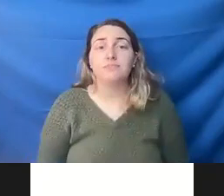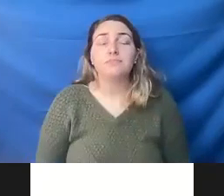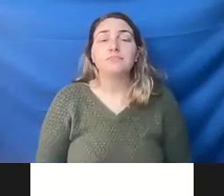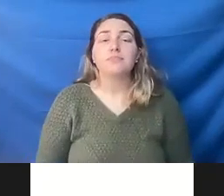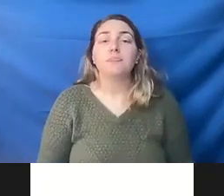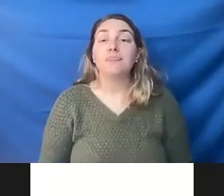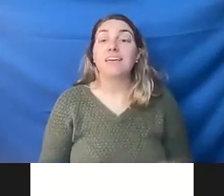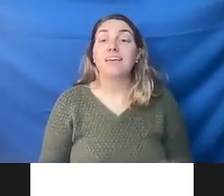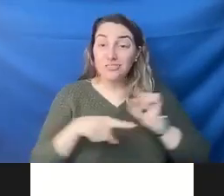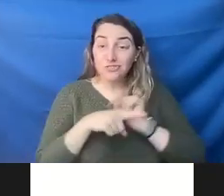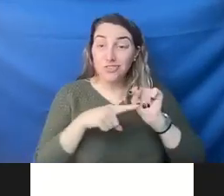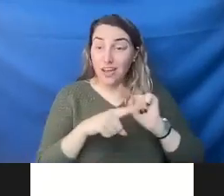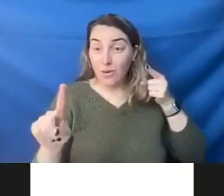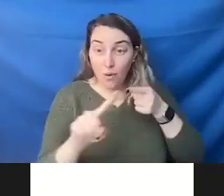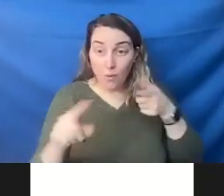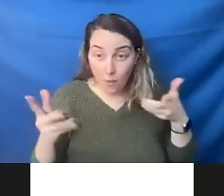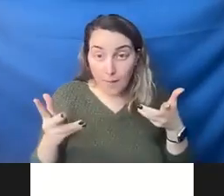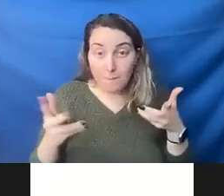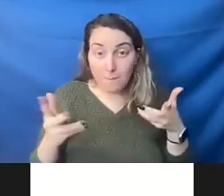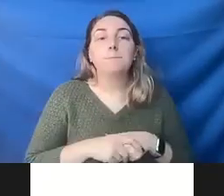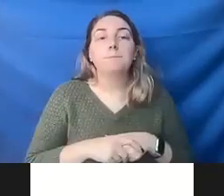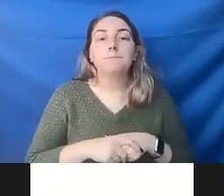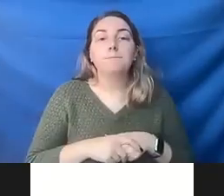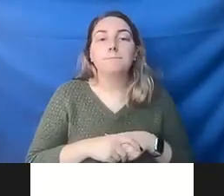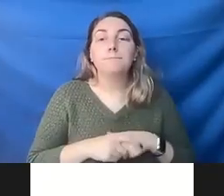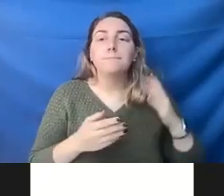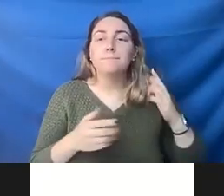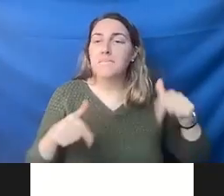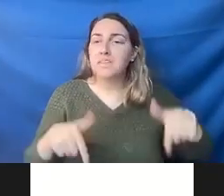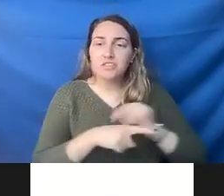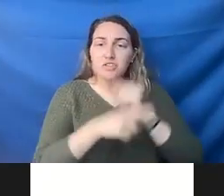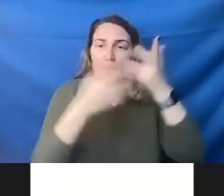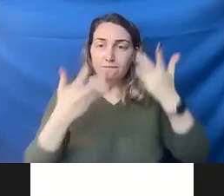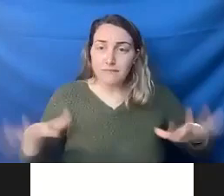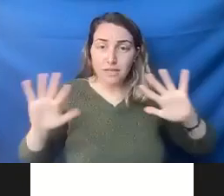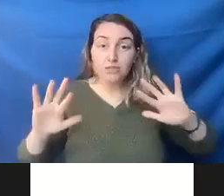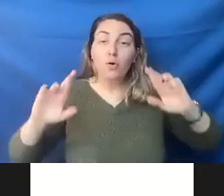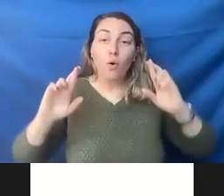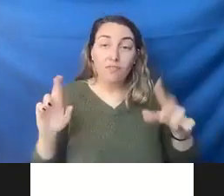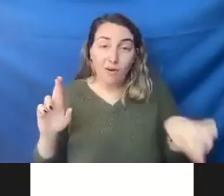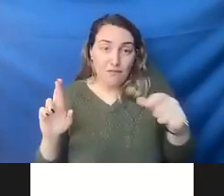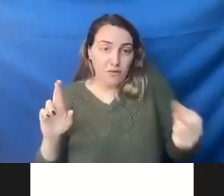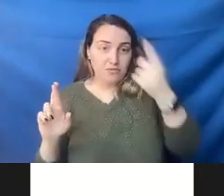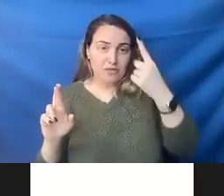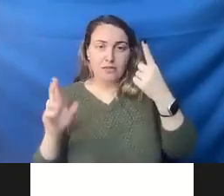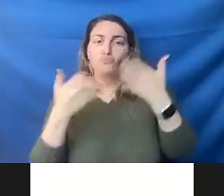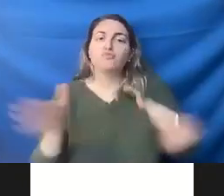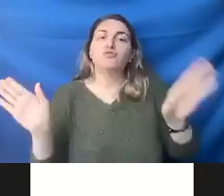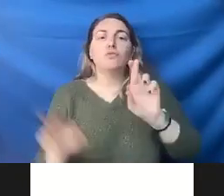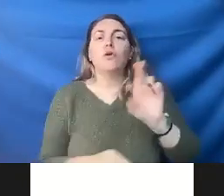So the goals for this training, after you attend, you will understand an overview of ranked choice voting in New York